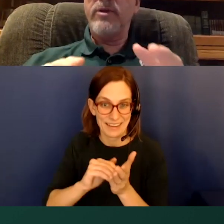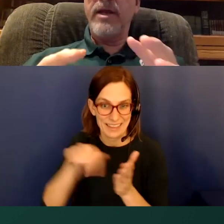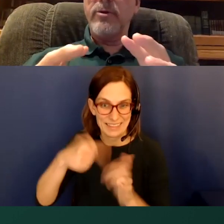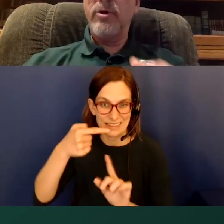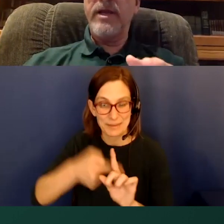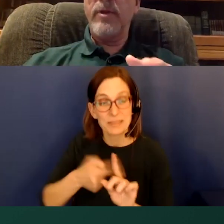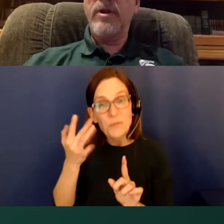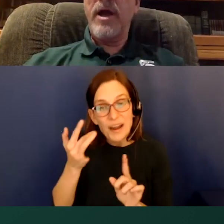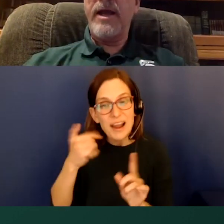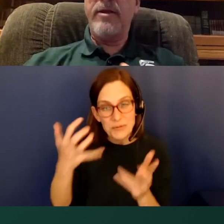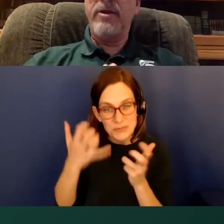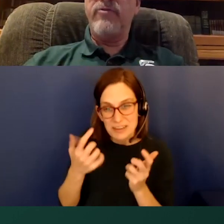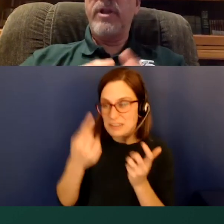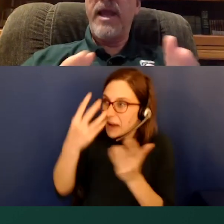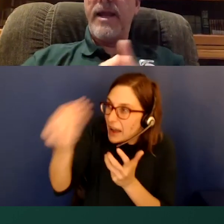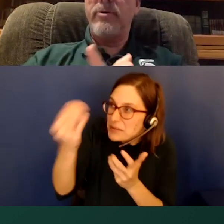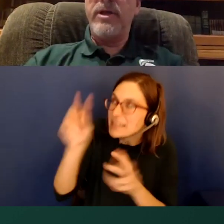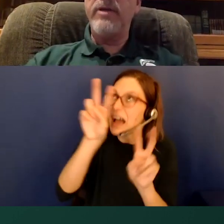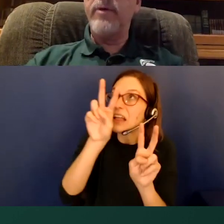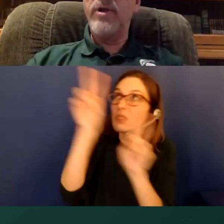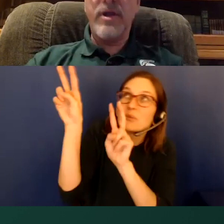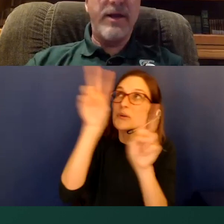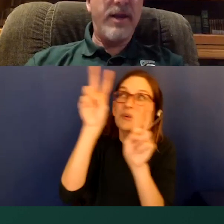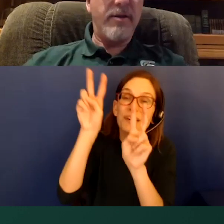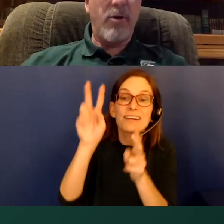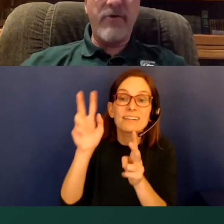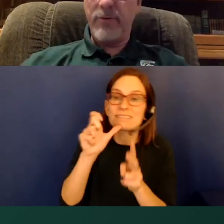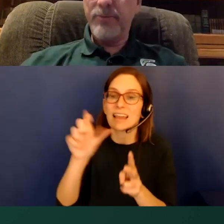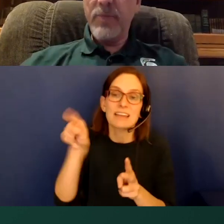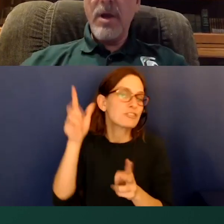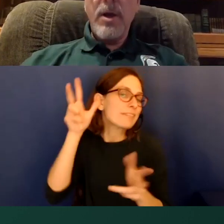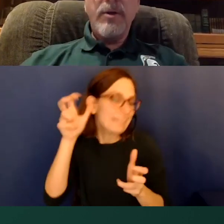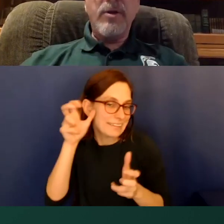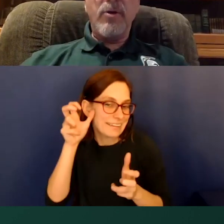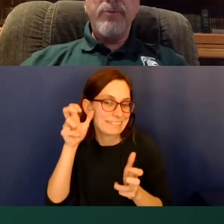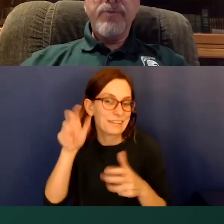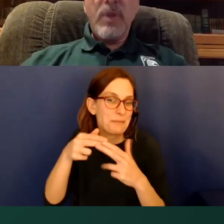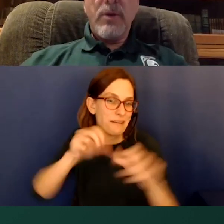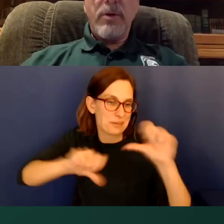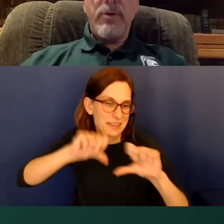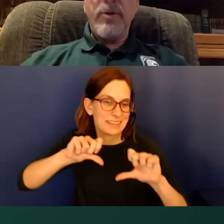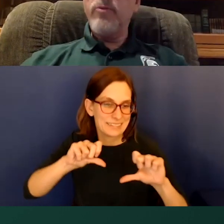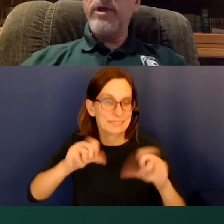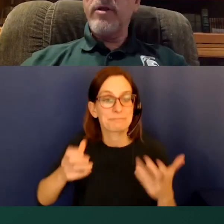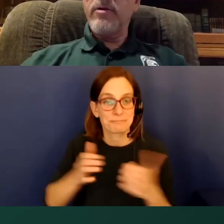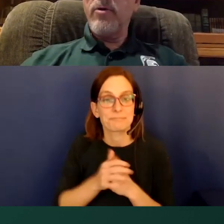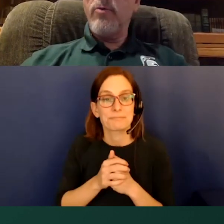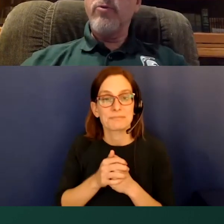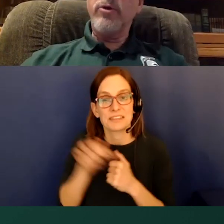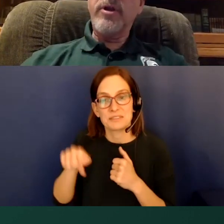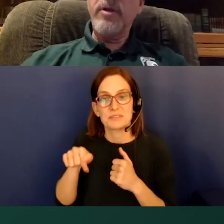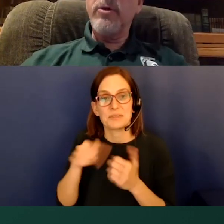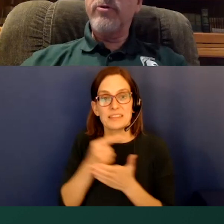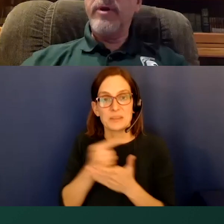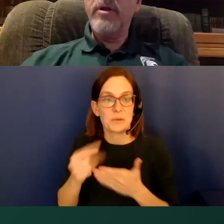get out and look in the sky instead of just hanging out and hearing what science has to offer. So this week's homework